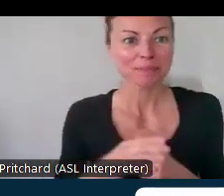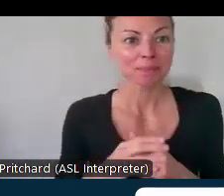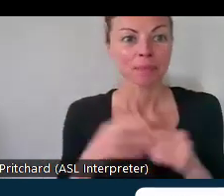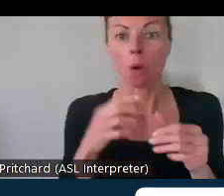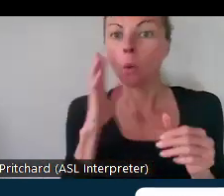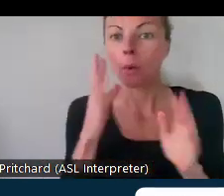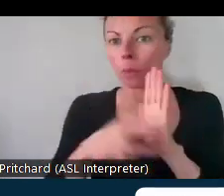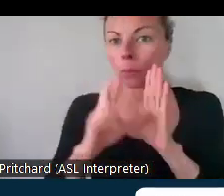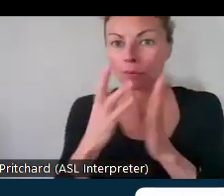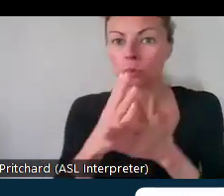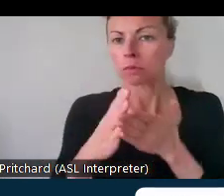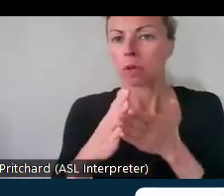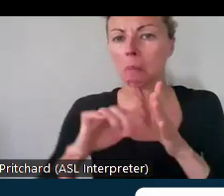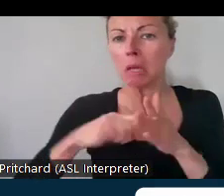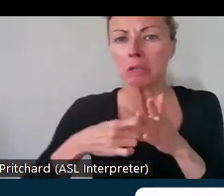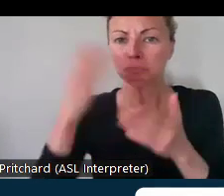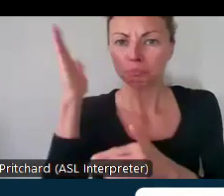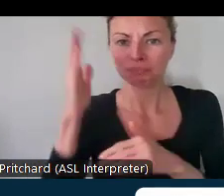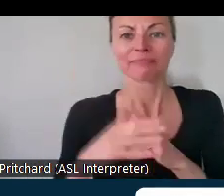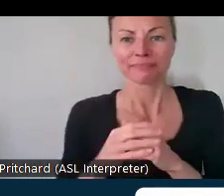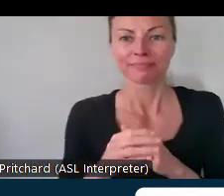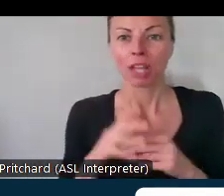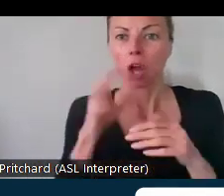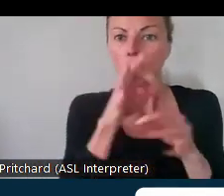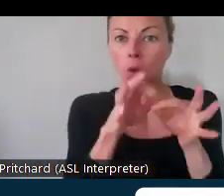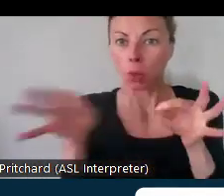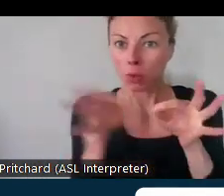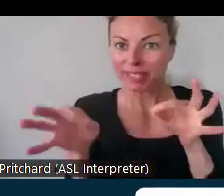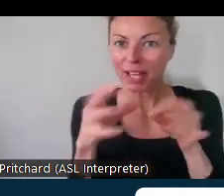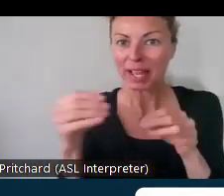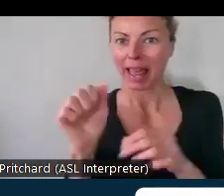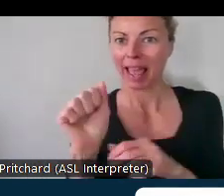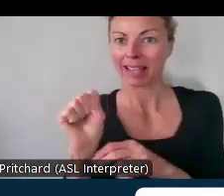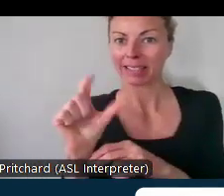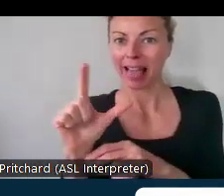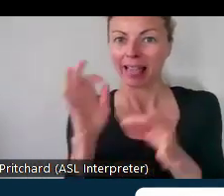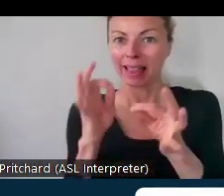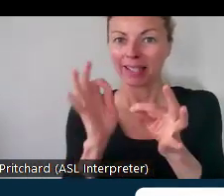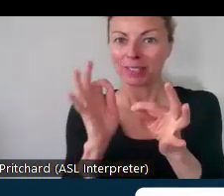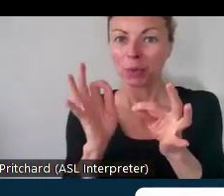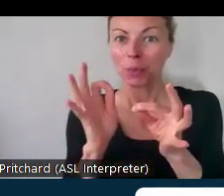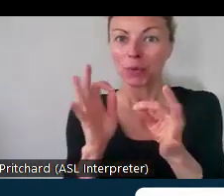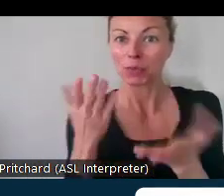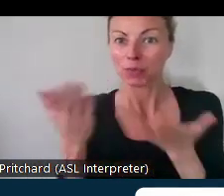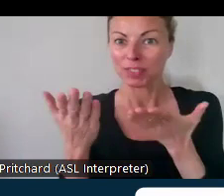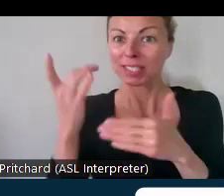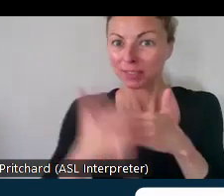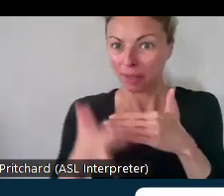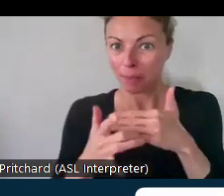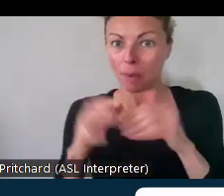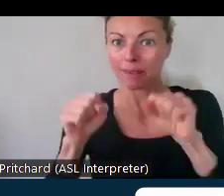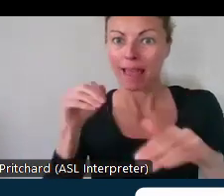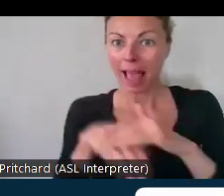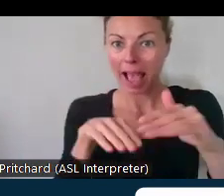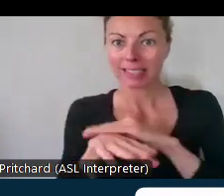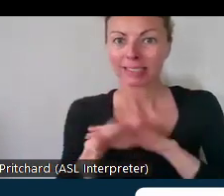over some initial announcements. Closed captioning and ASL interpreting services are available. You can access this by